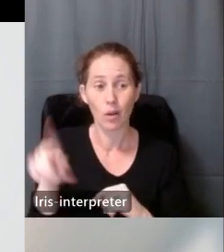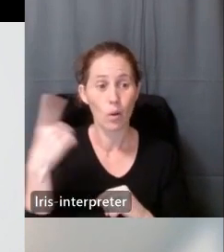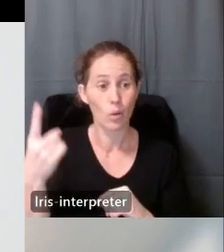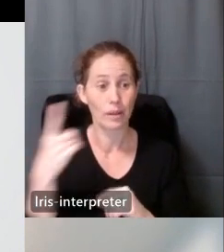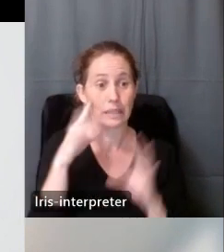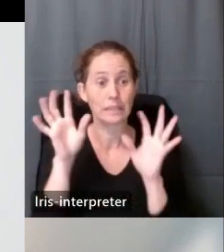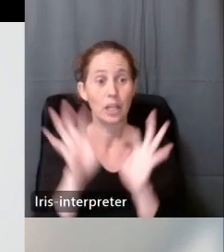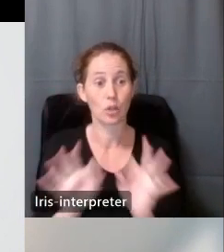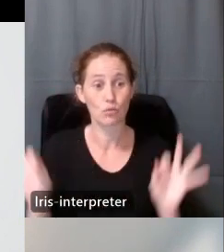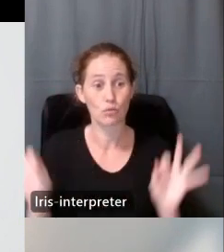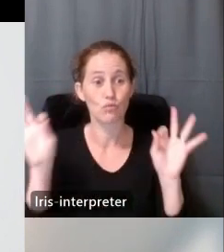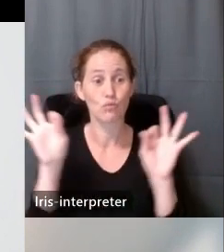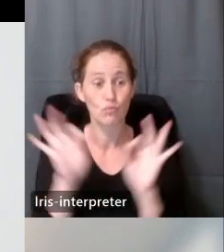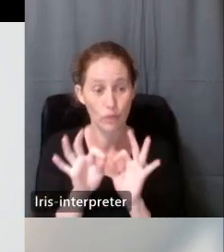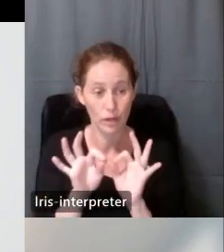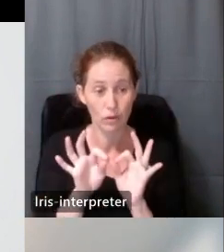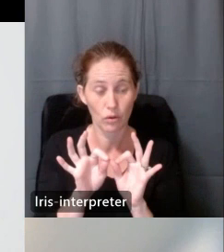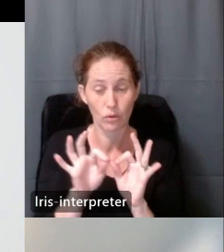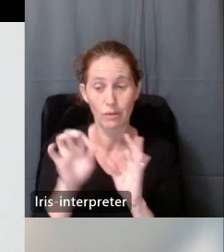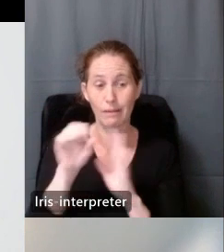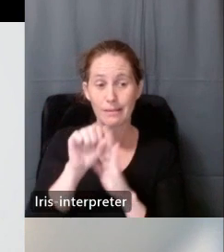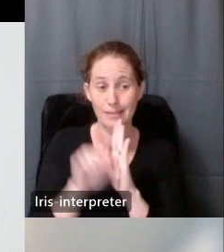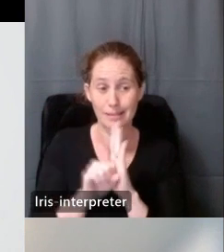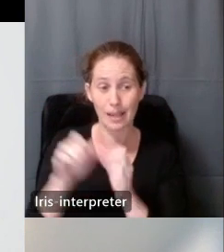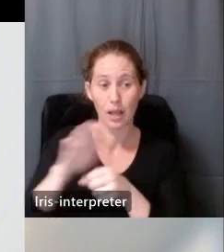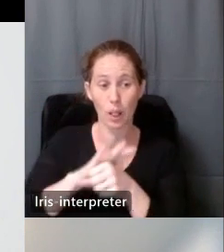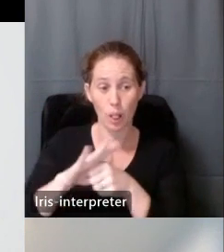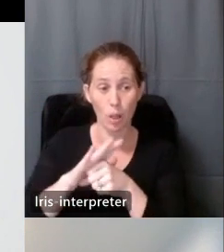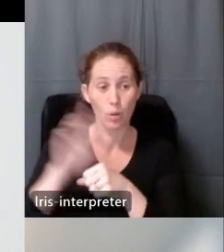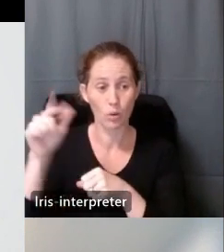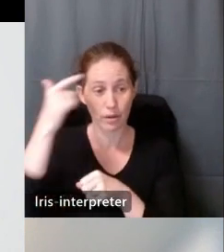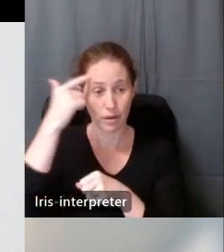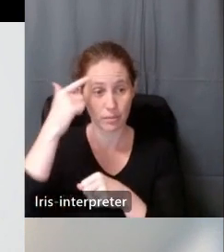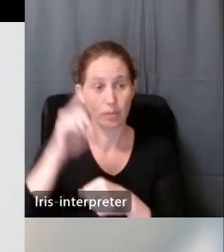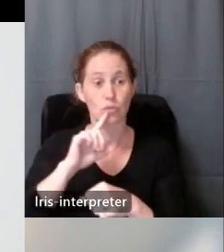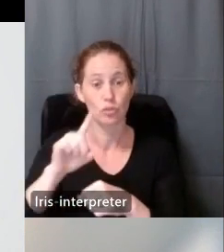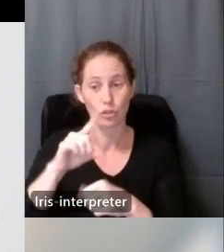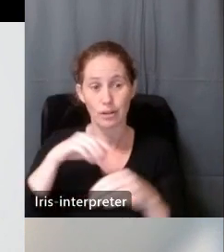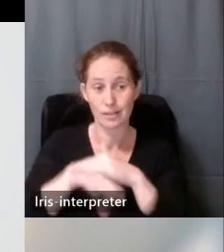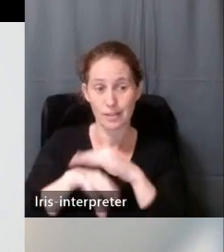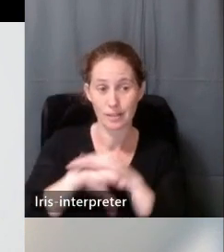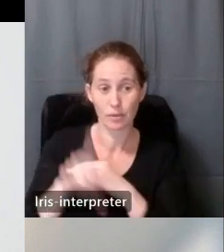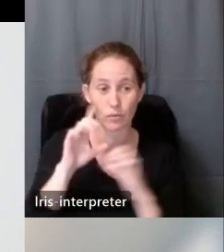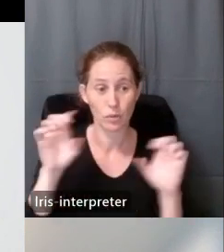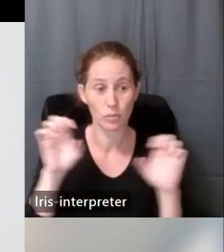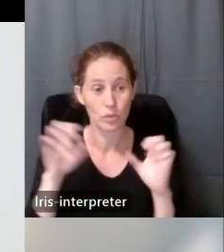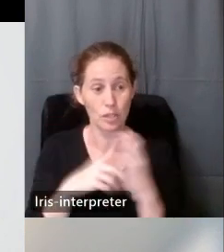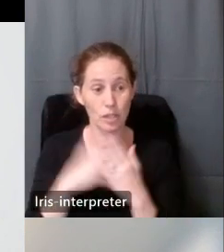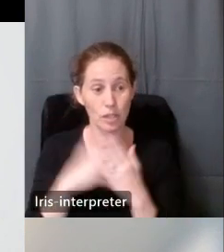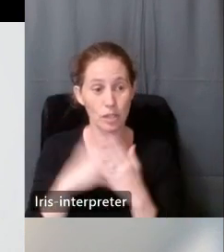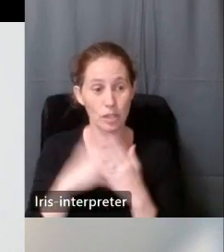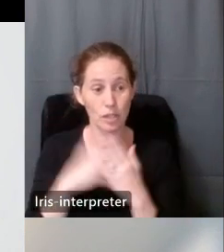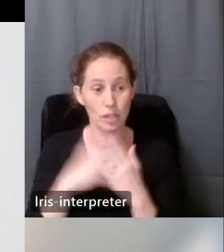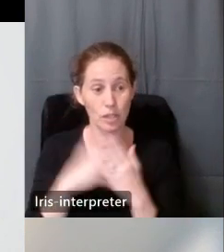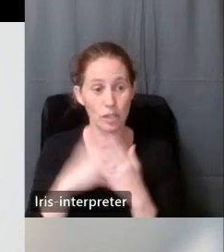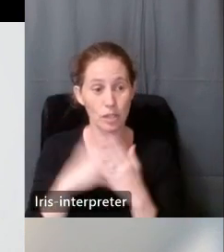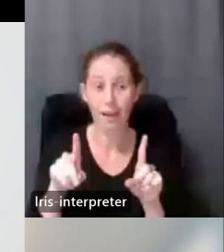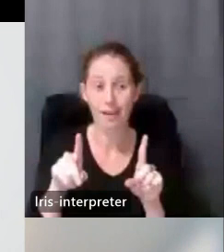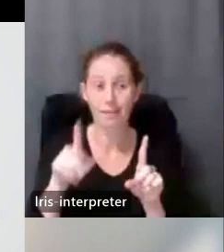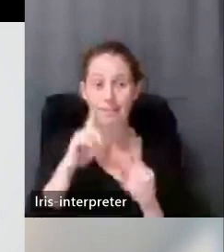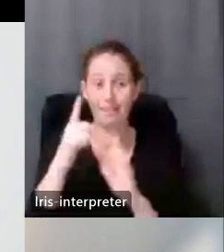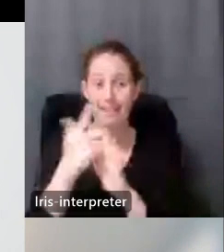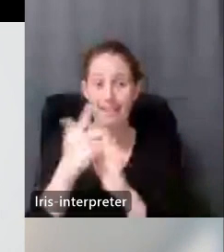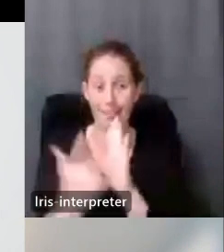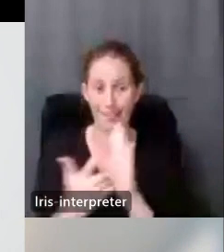it critical that state and local governments ensure accessibility to their emergency programs, but it's a